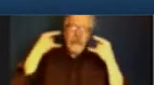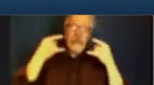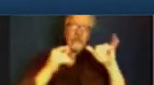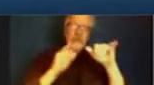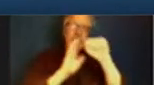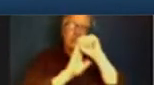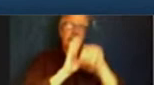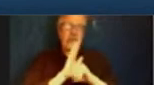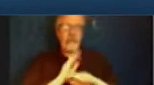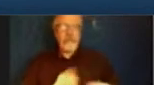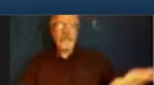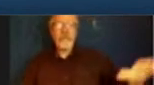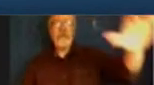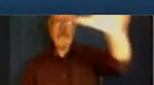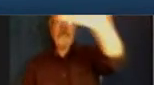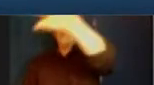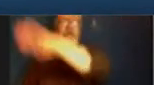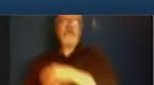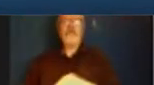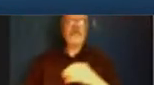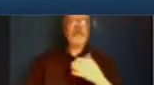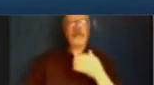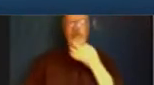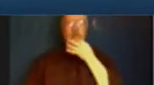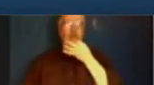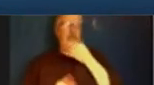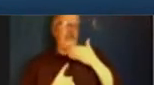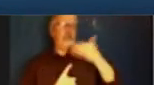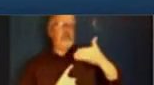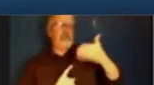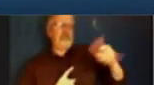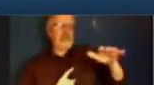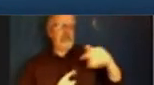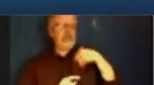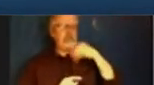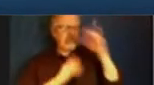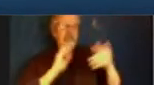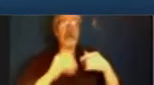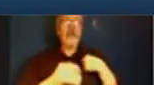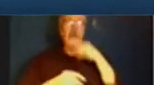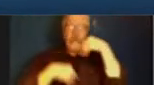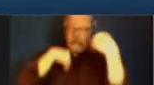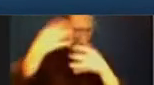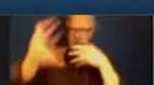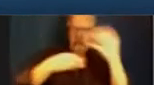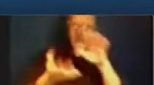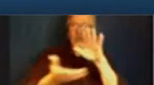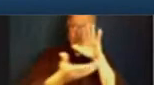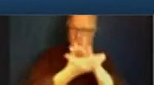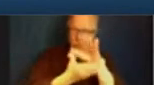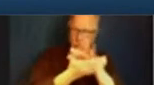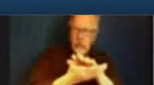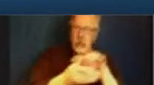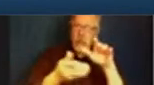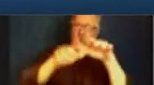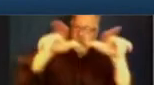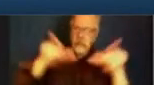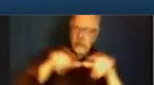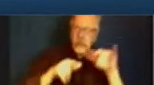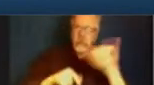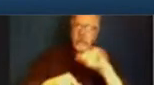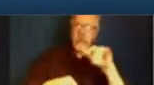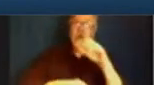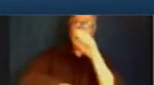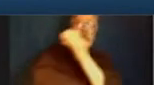in the short term. And that'll be released to schools and to local communities and community clinics and like in the upcoming